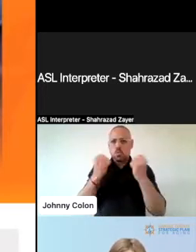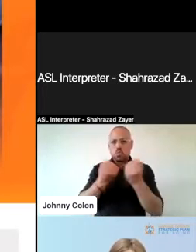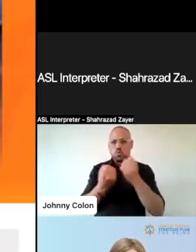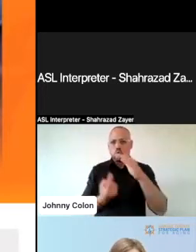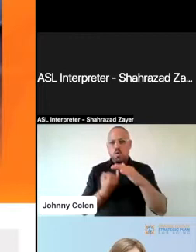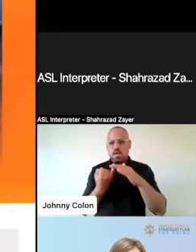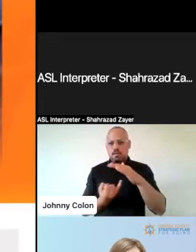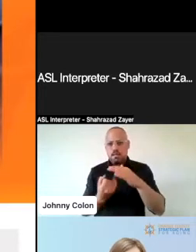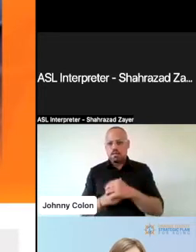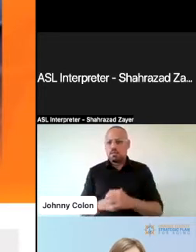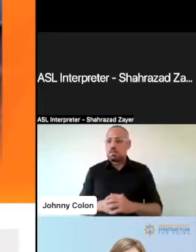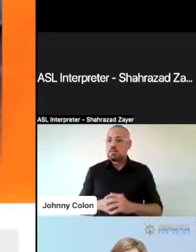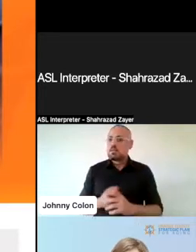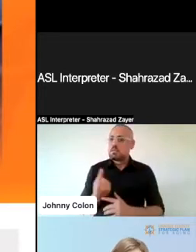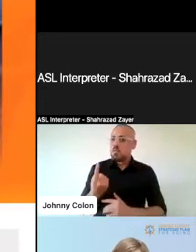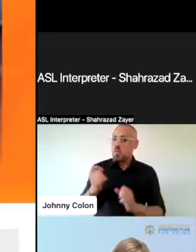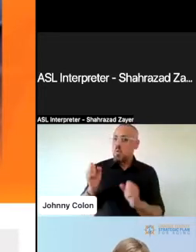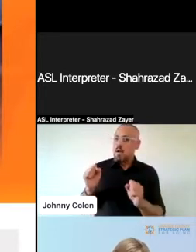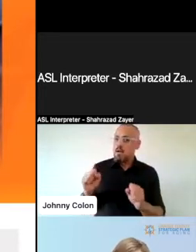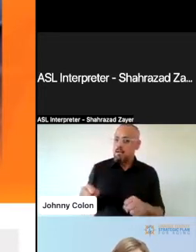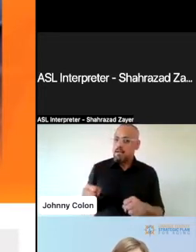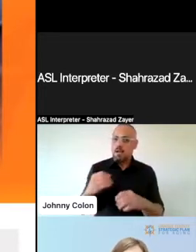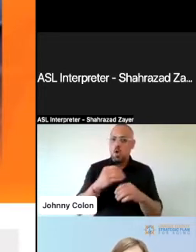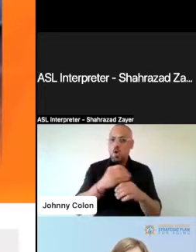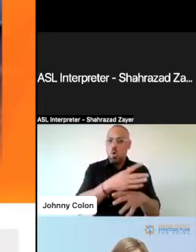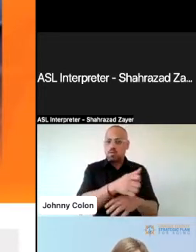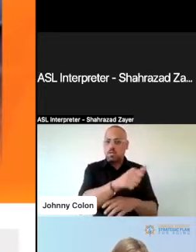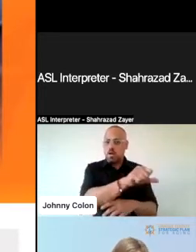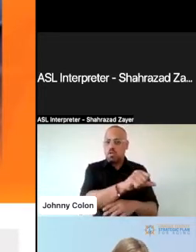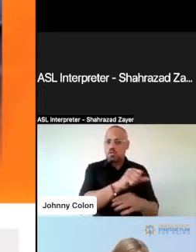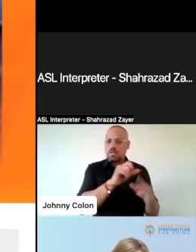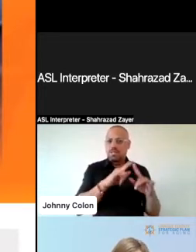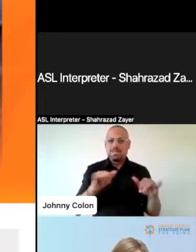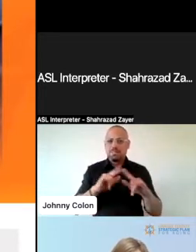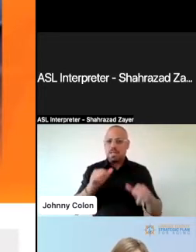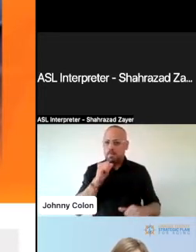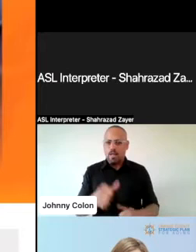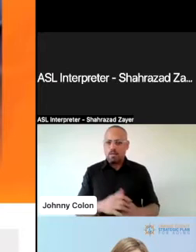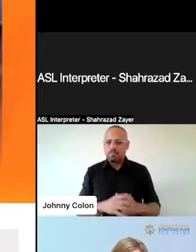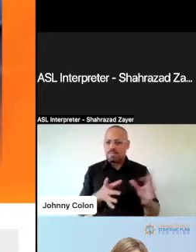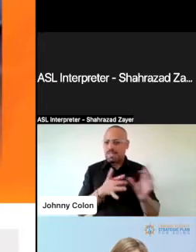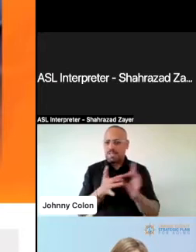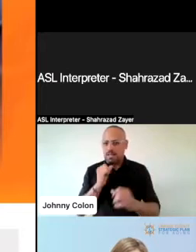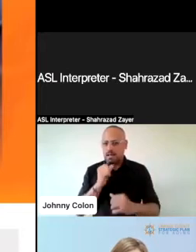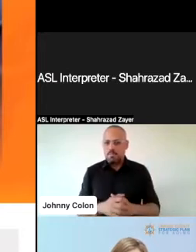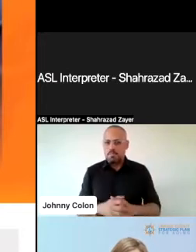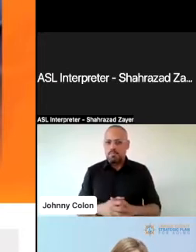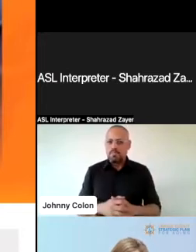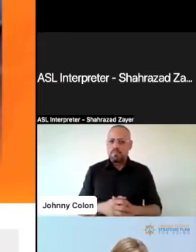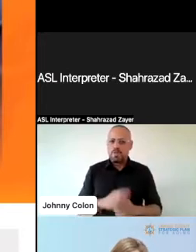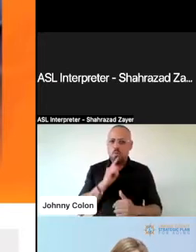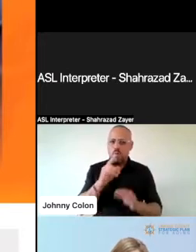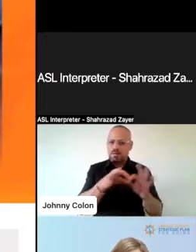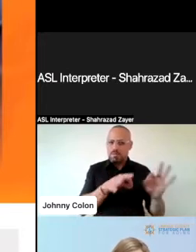isolation. Although one can lead to the other, they are not synonymous, as it really is spelled out